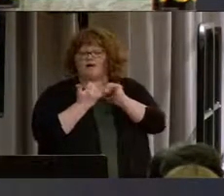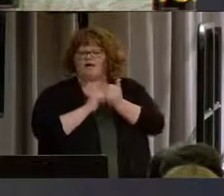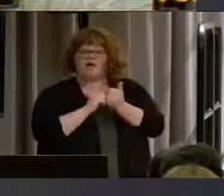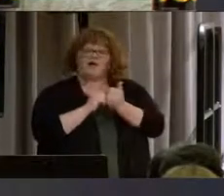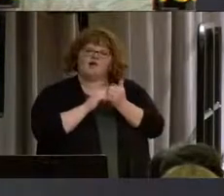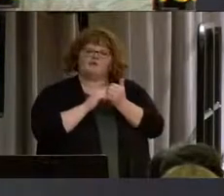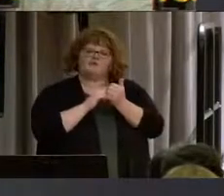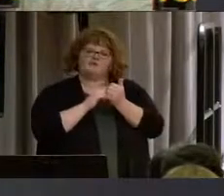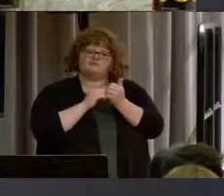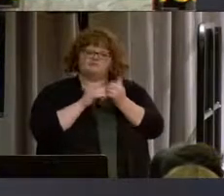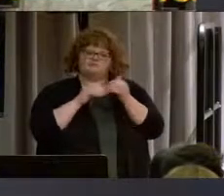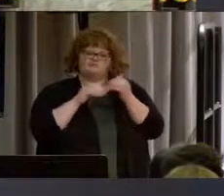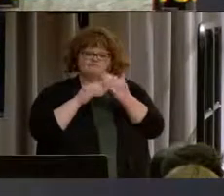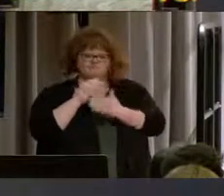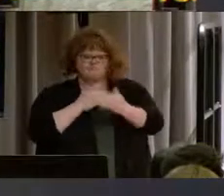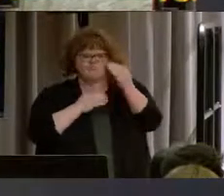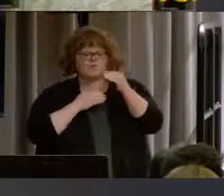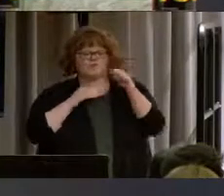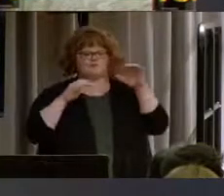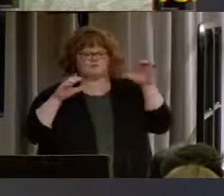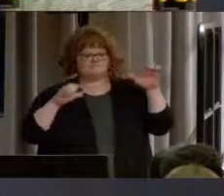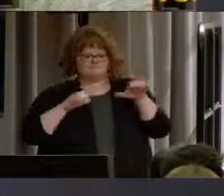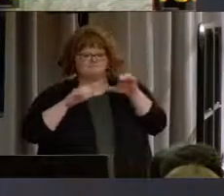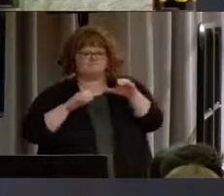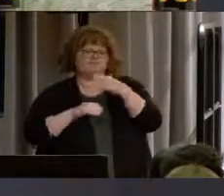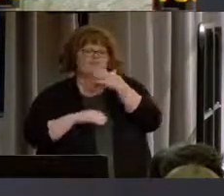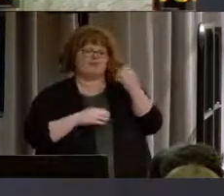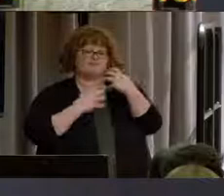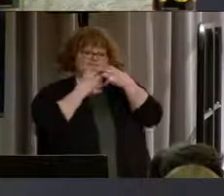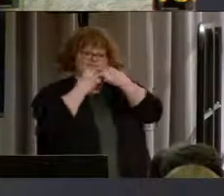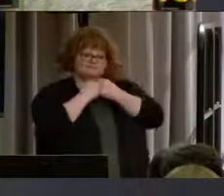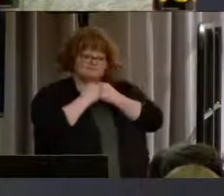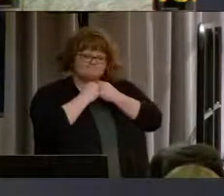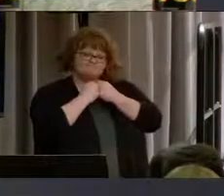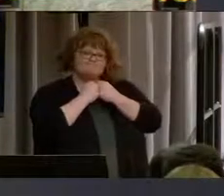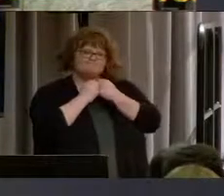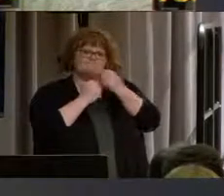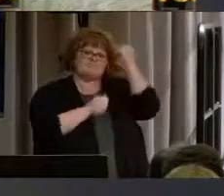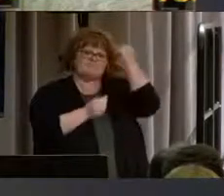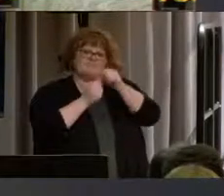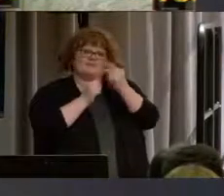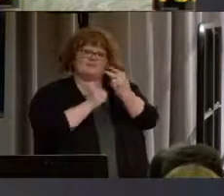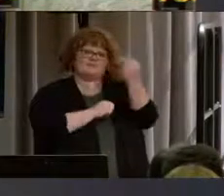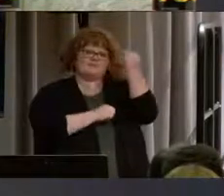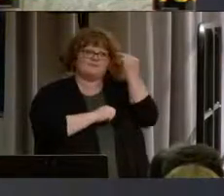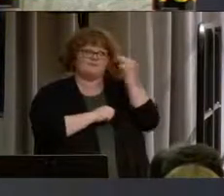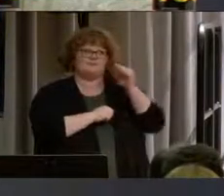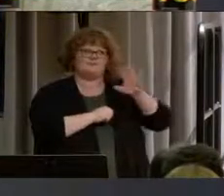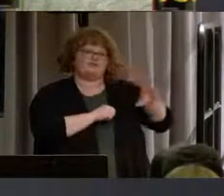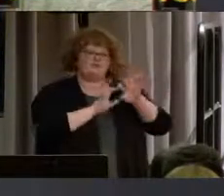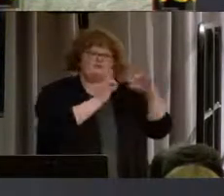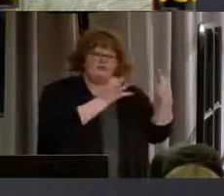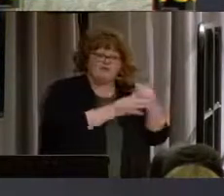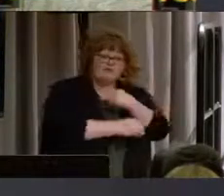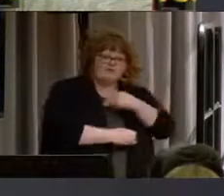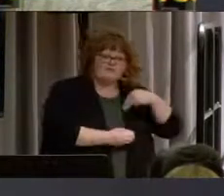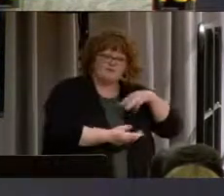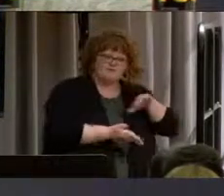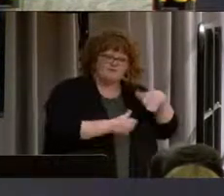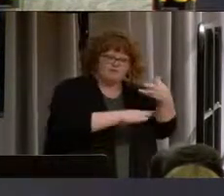better way of remembering the loved ones they lost and the wounded individuals who continue to